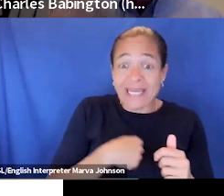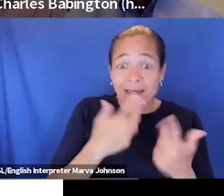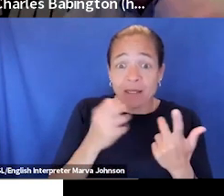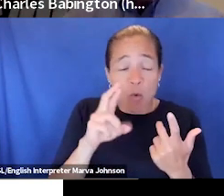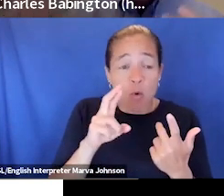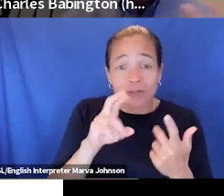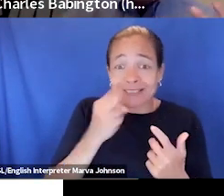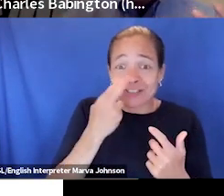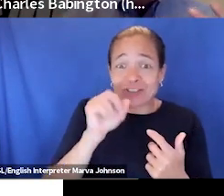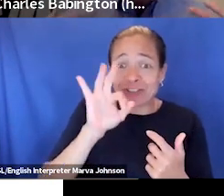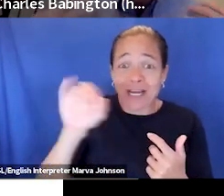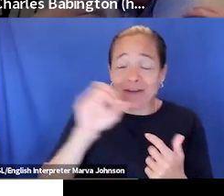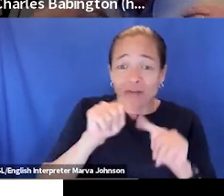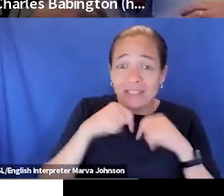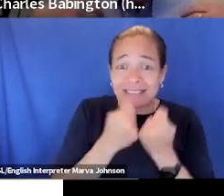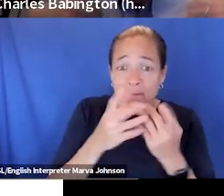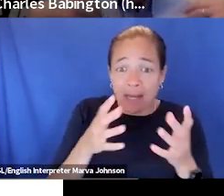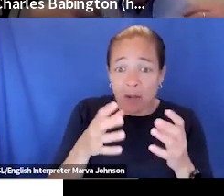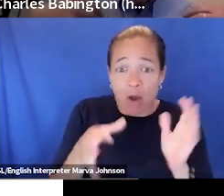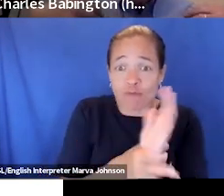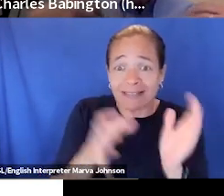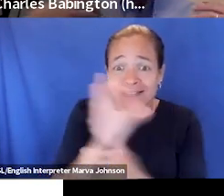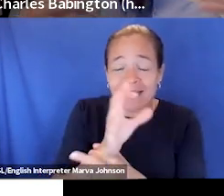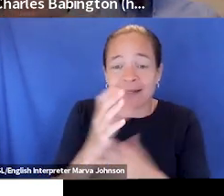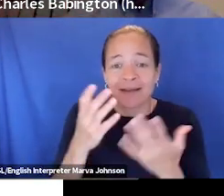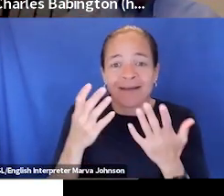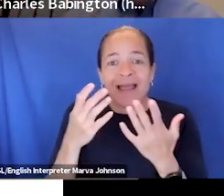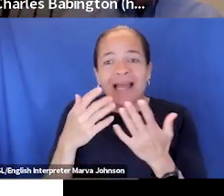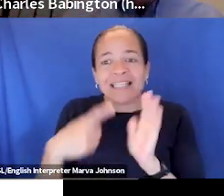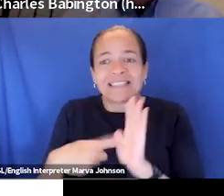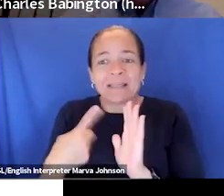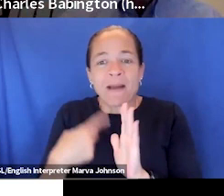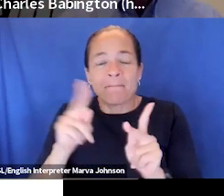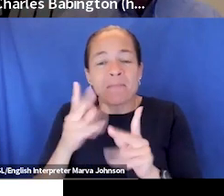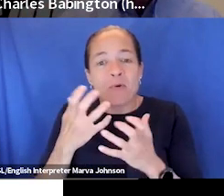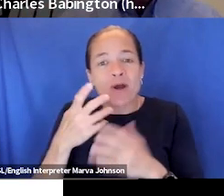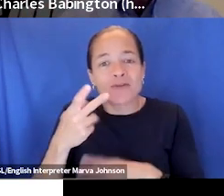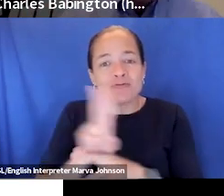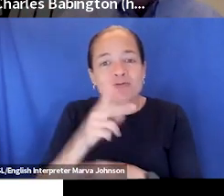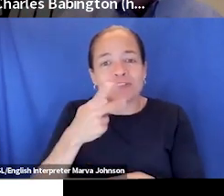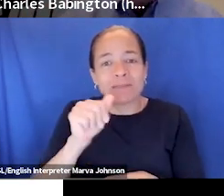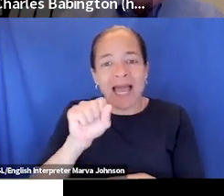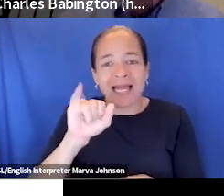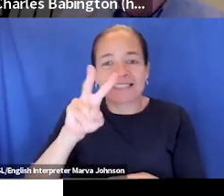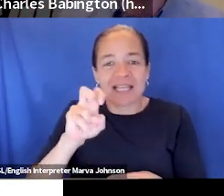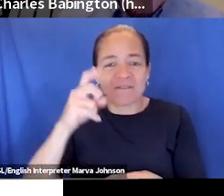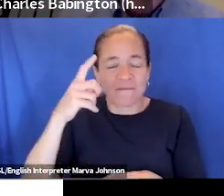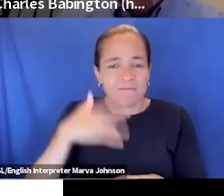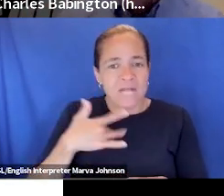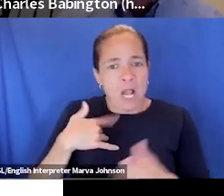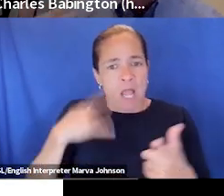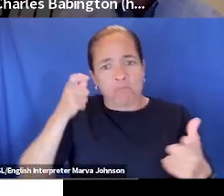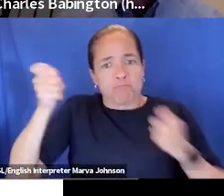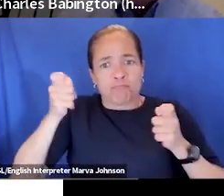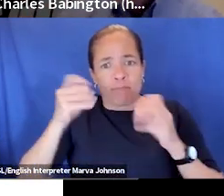this passive voice because they think it sounds somehow more, I don't know, authoritative, but it doesn't. All that could be changed to active